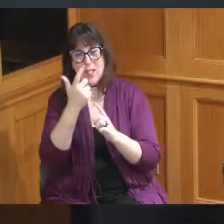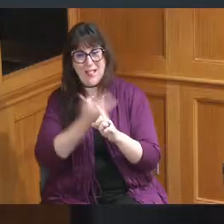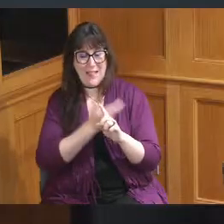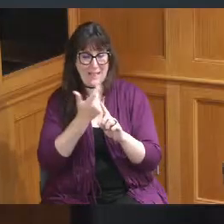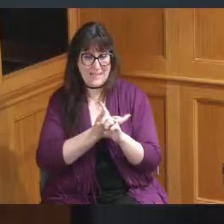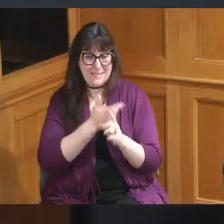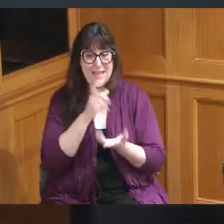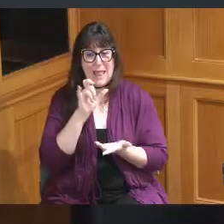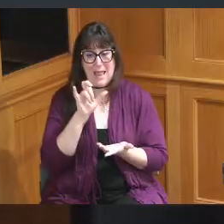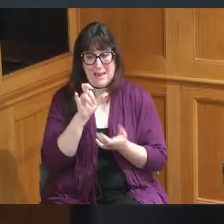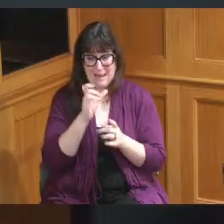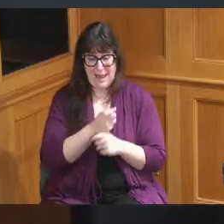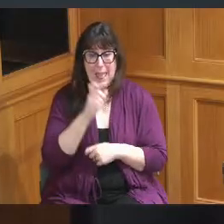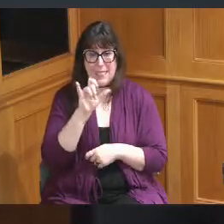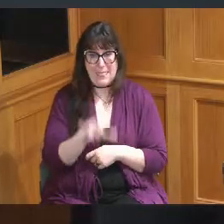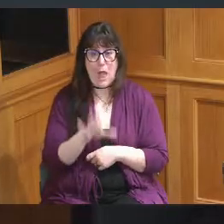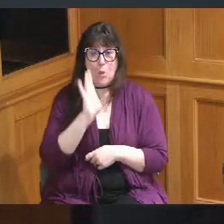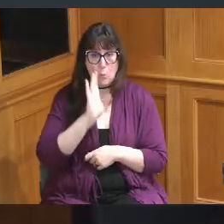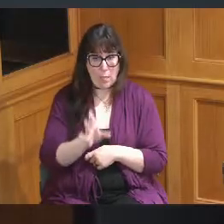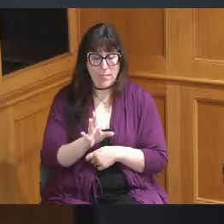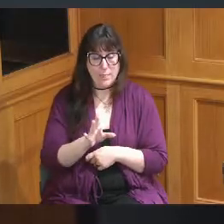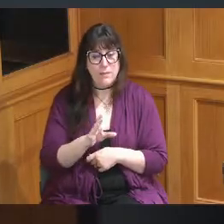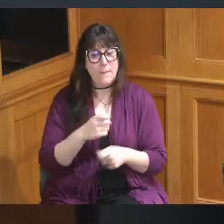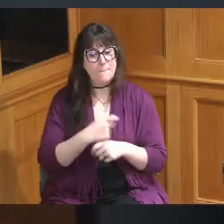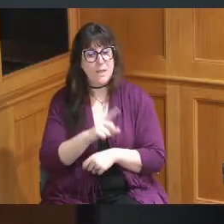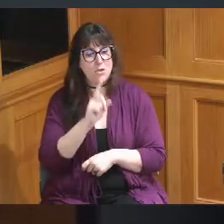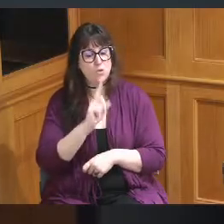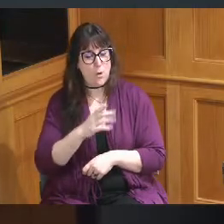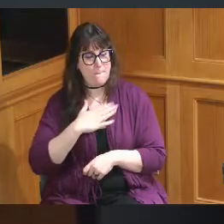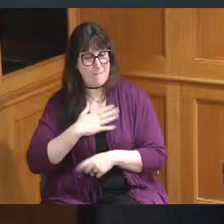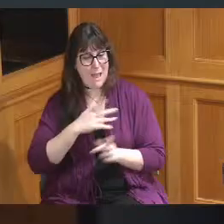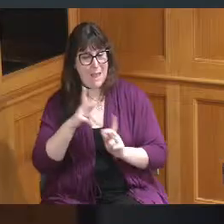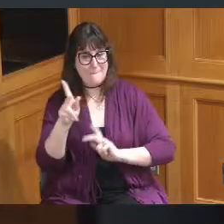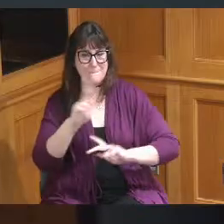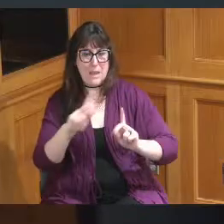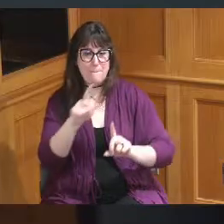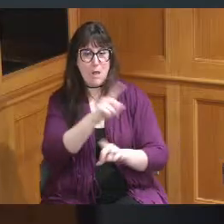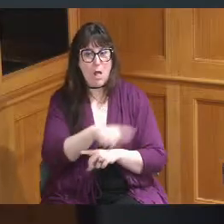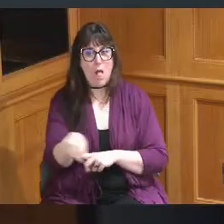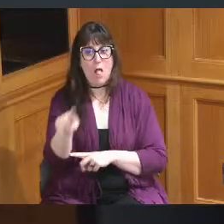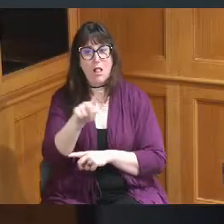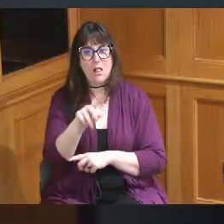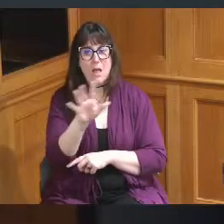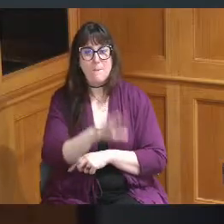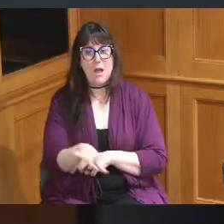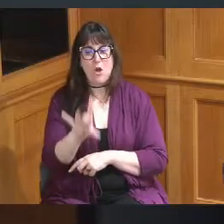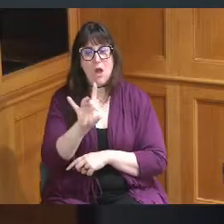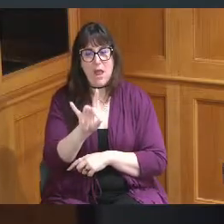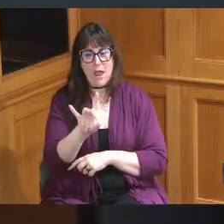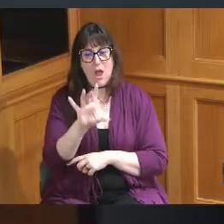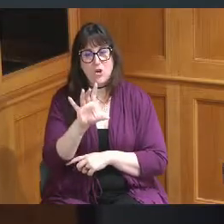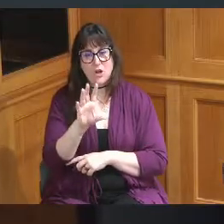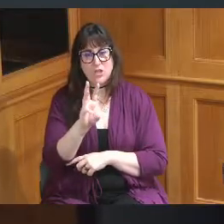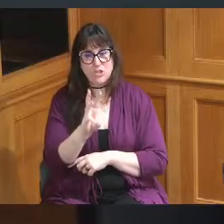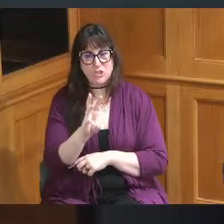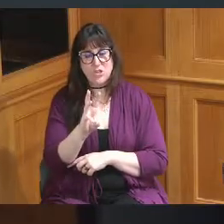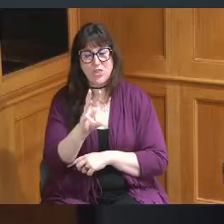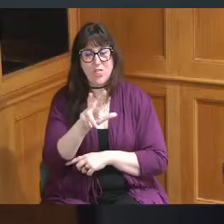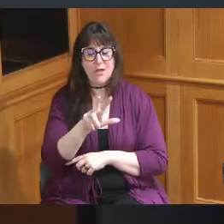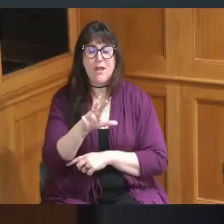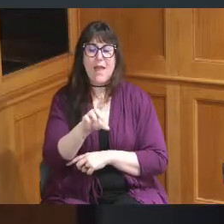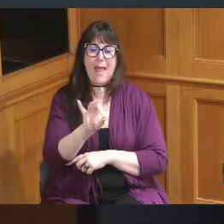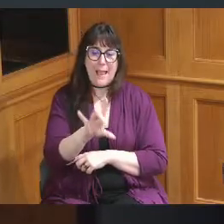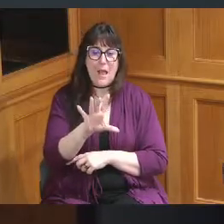be getting. One thing that I wanted to ensure was that my people, approximately 836,000 residents,